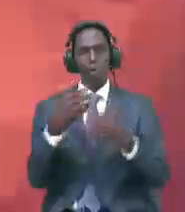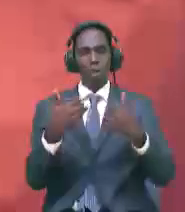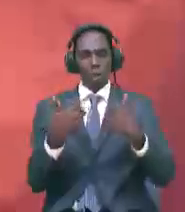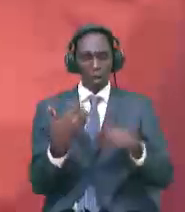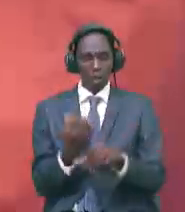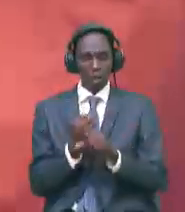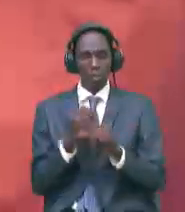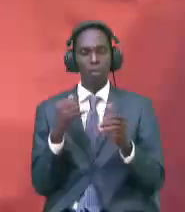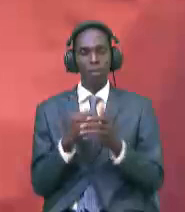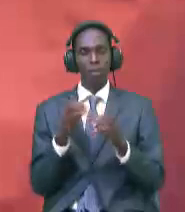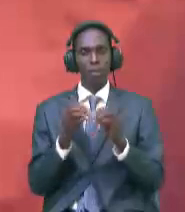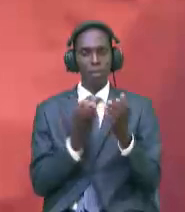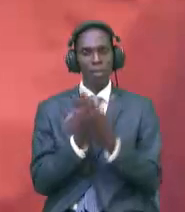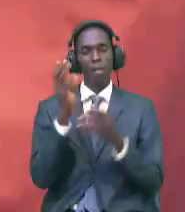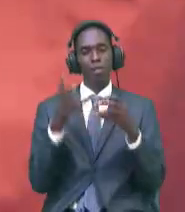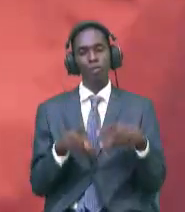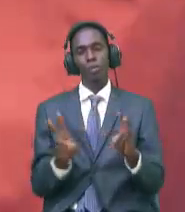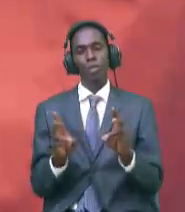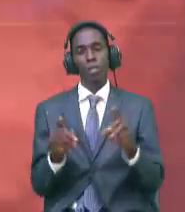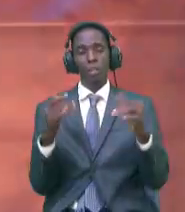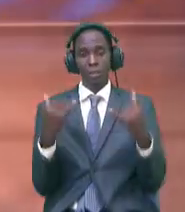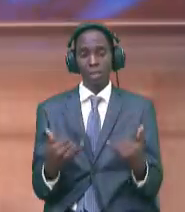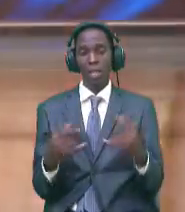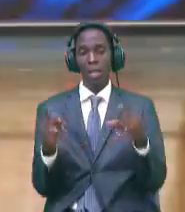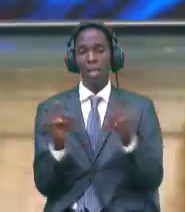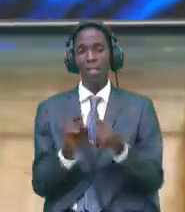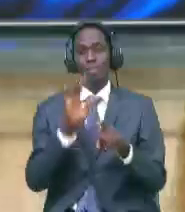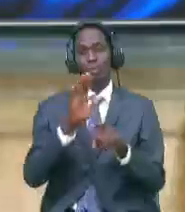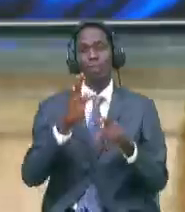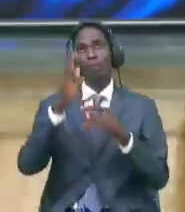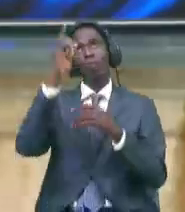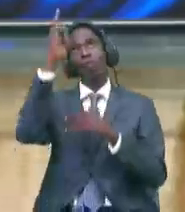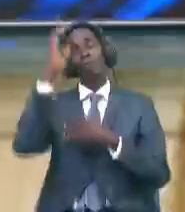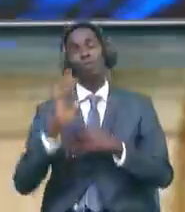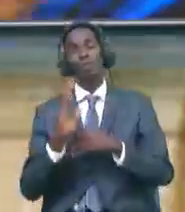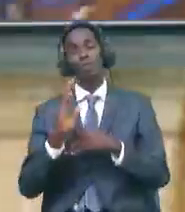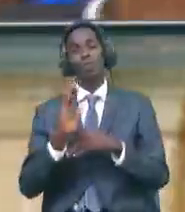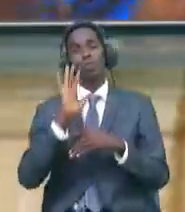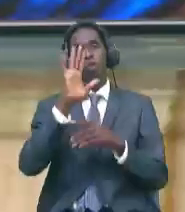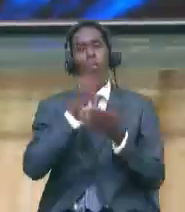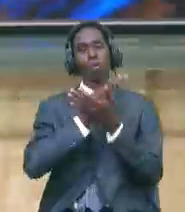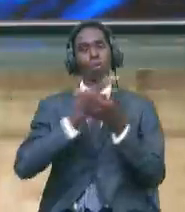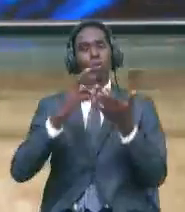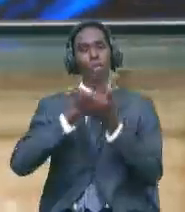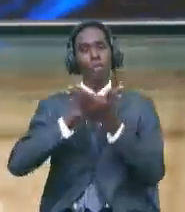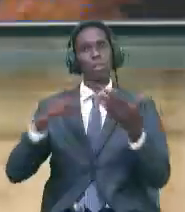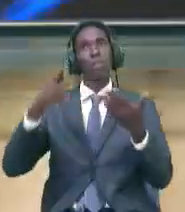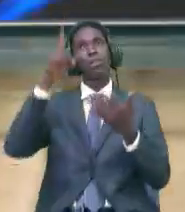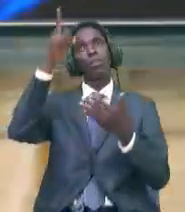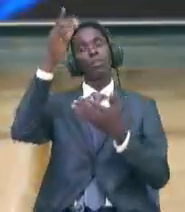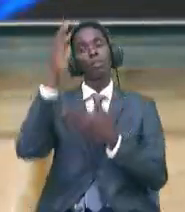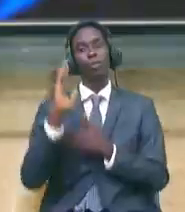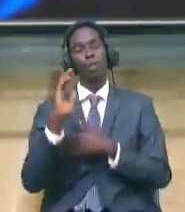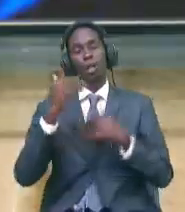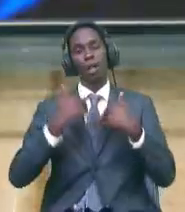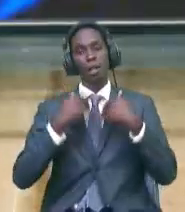then as God, the Holy God, the righteous God, as God has prospered you, now you